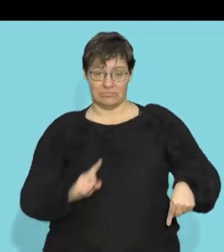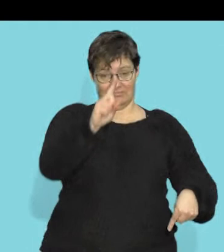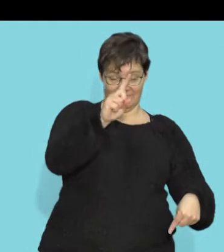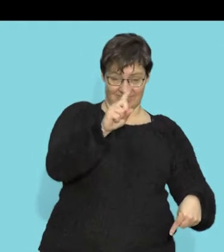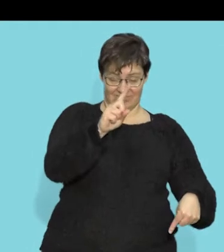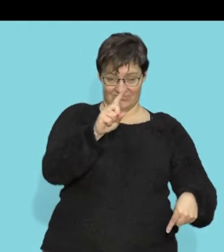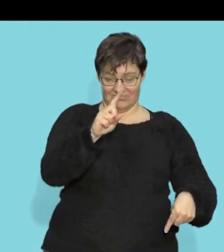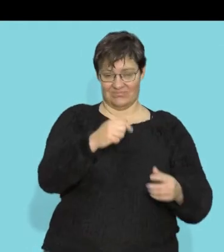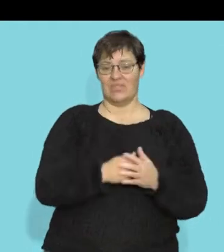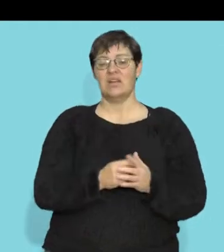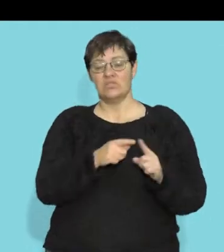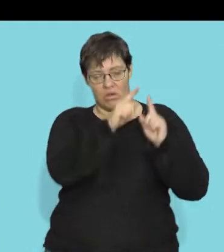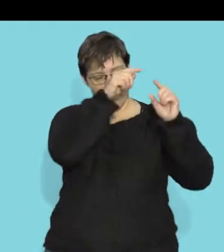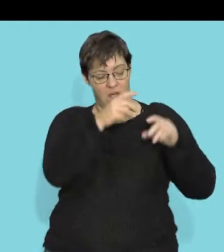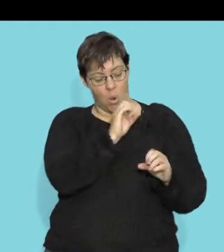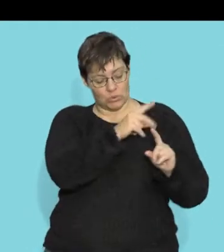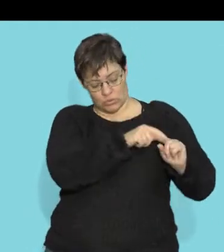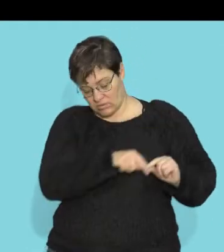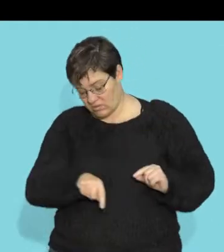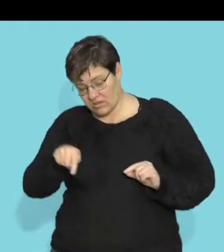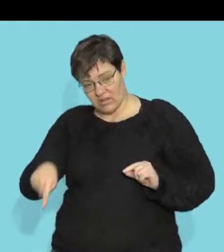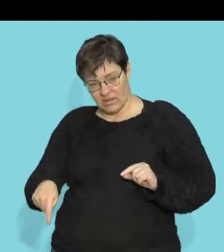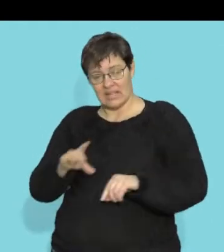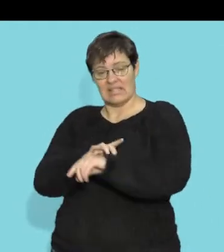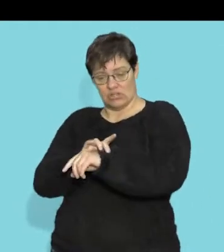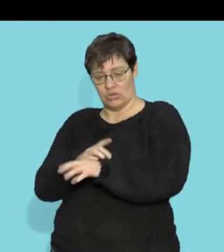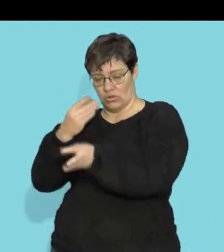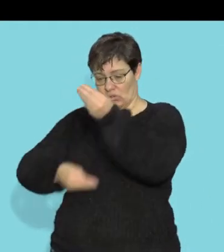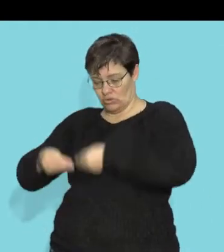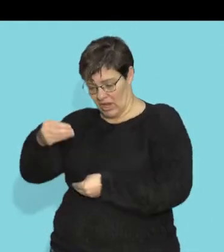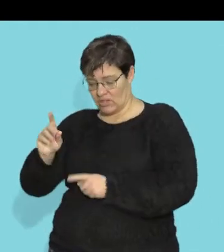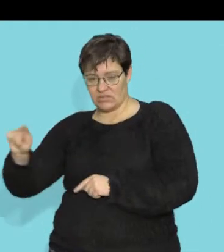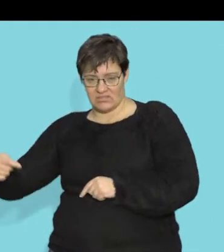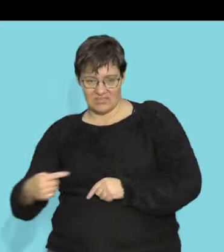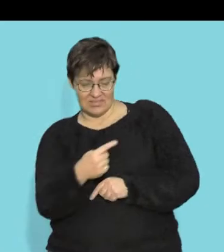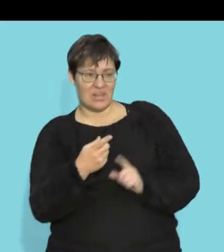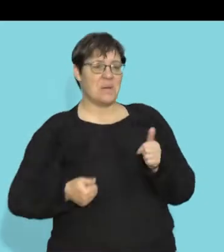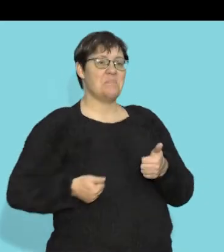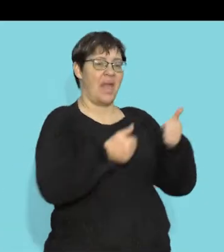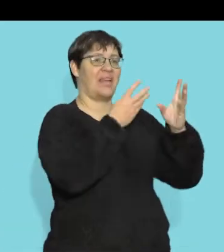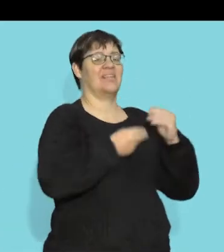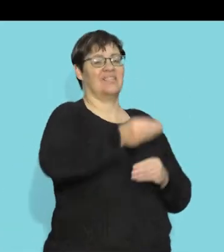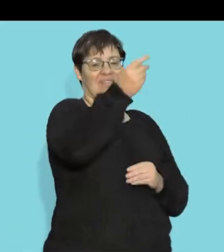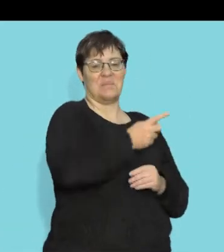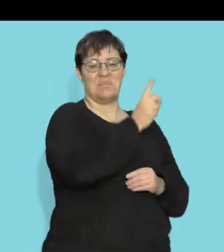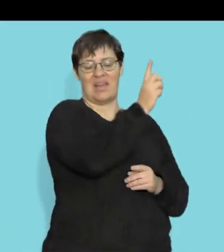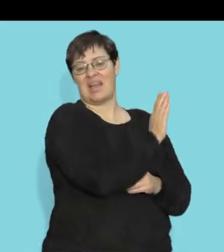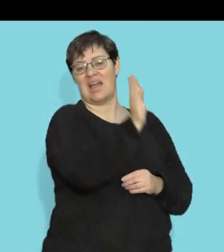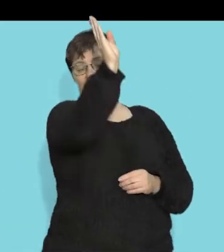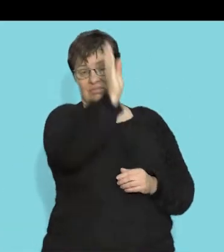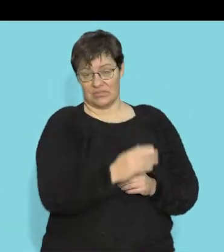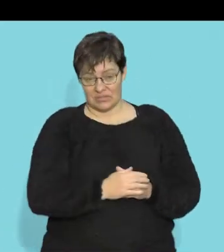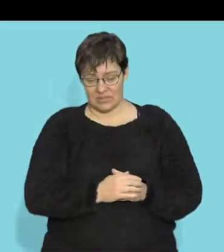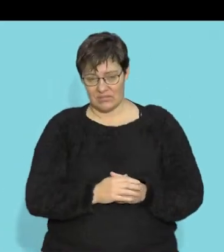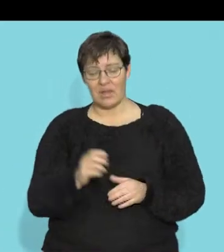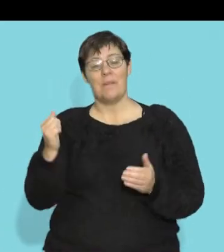it to the tissues. It's going to occur in the tissues, and then it's got to come back again. So each time, as I said to